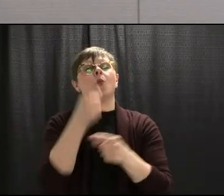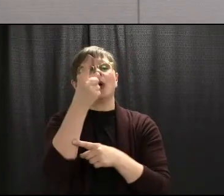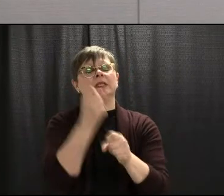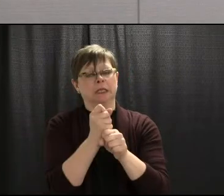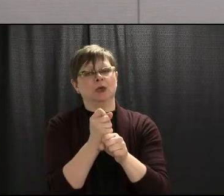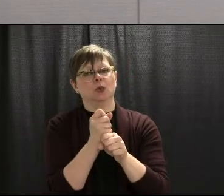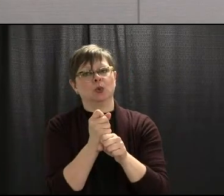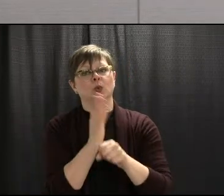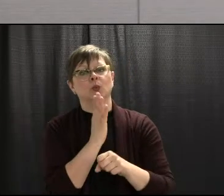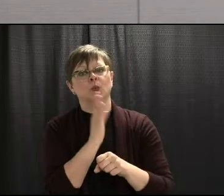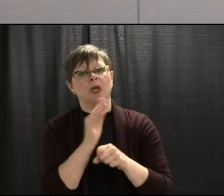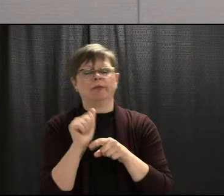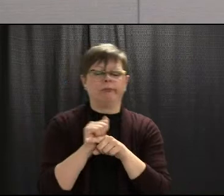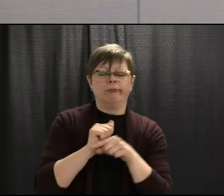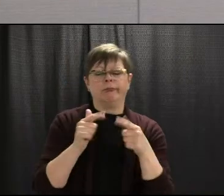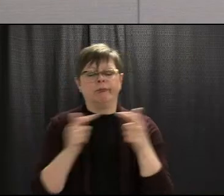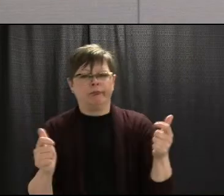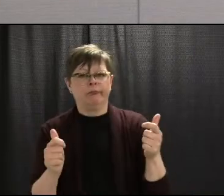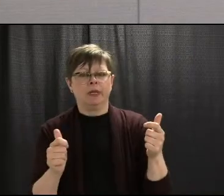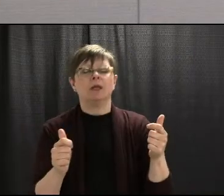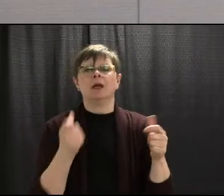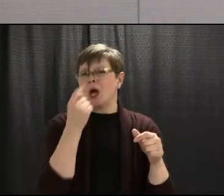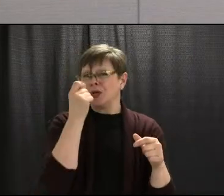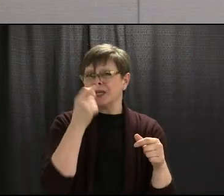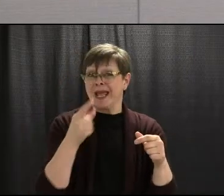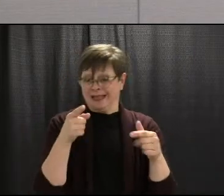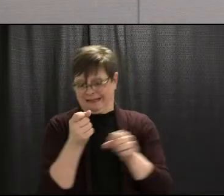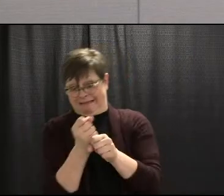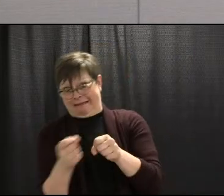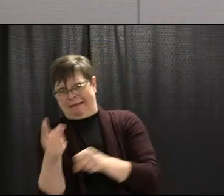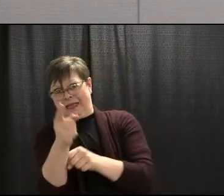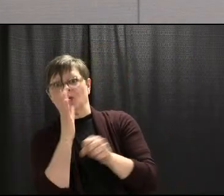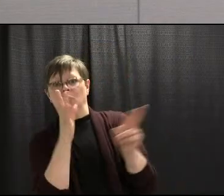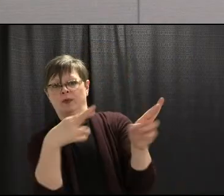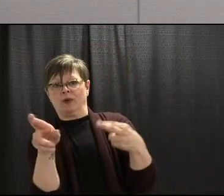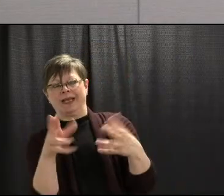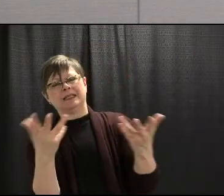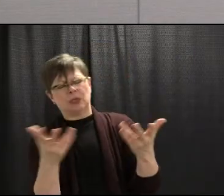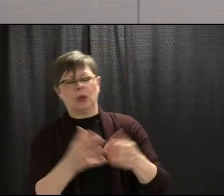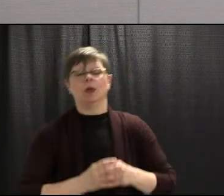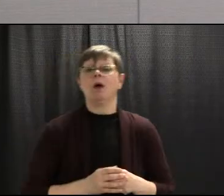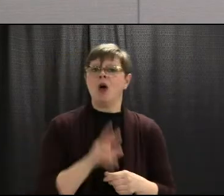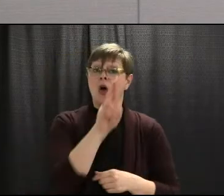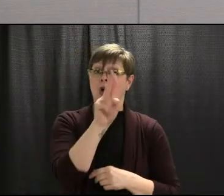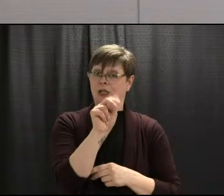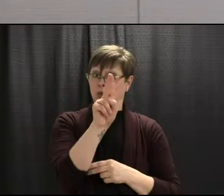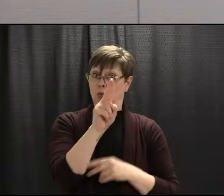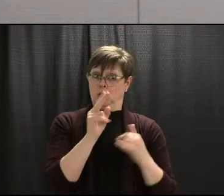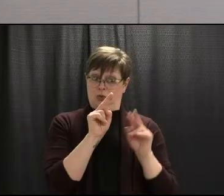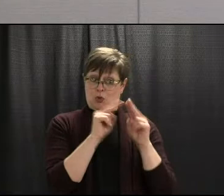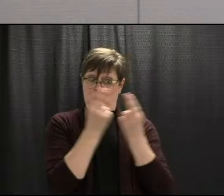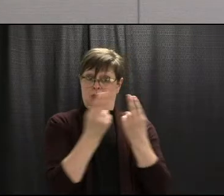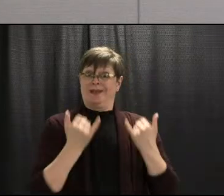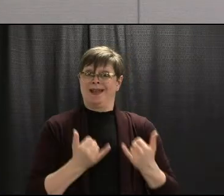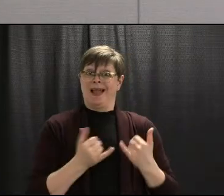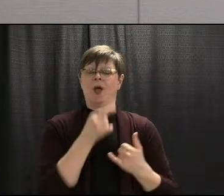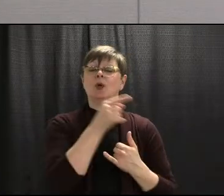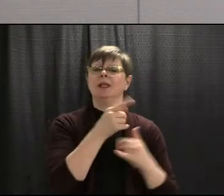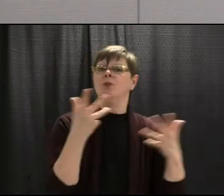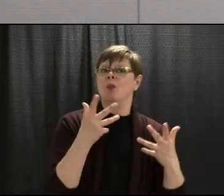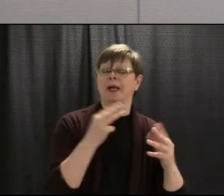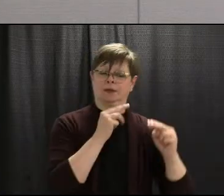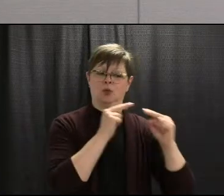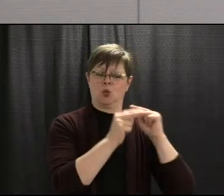There's plenty of time to deal with that issue because it's a year out. The second is the RNU currently is in